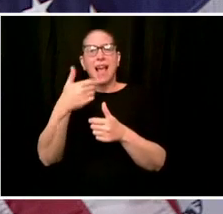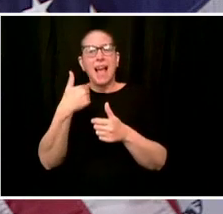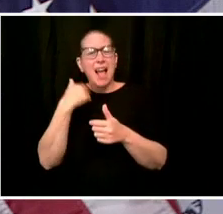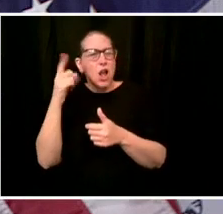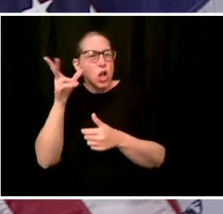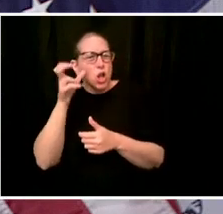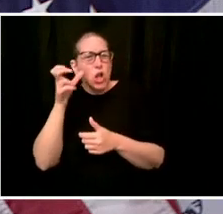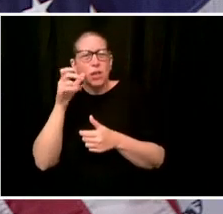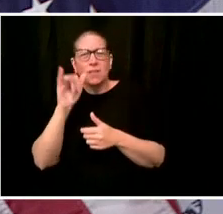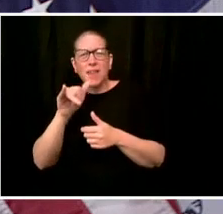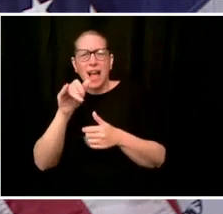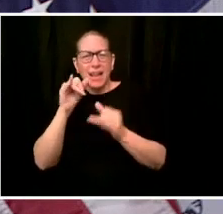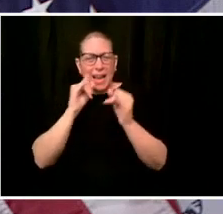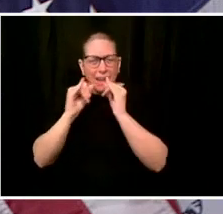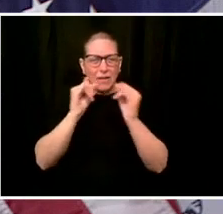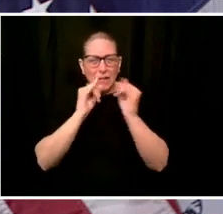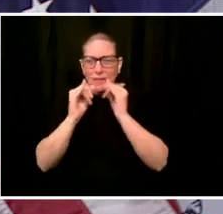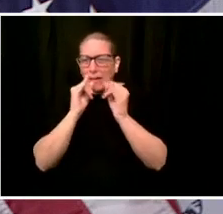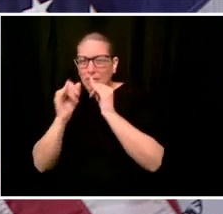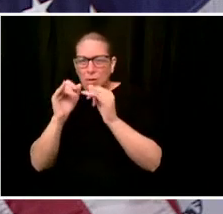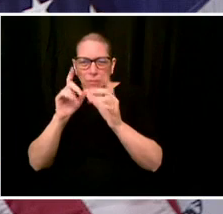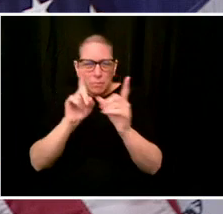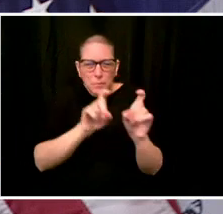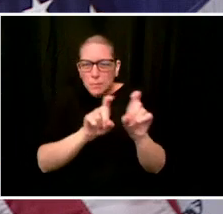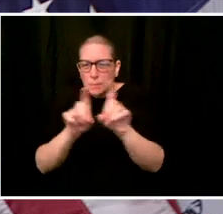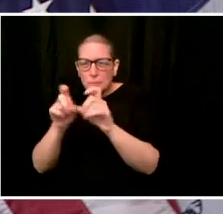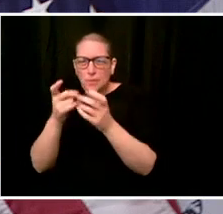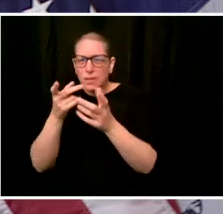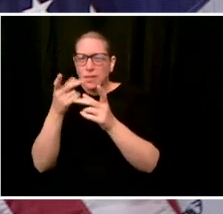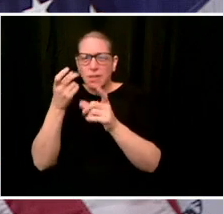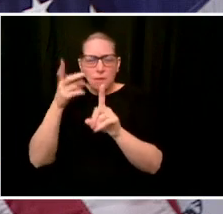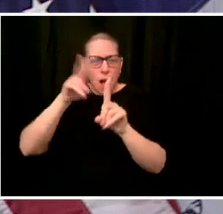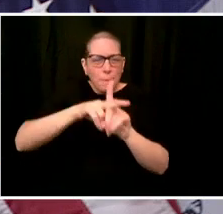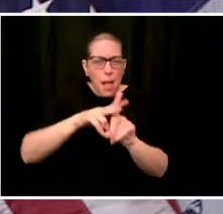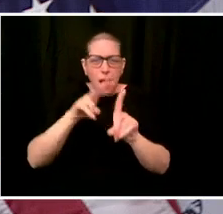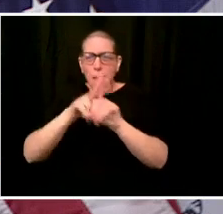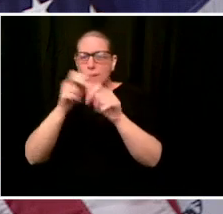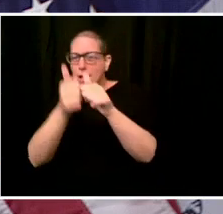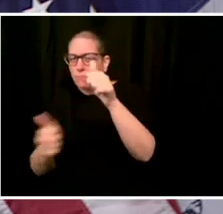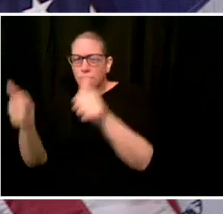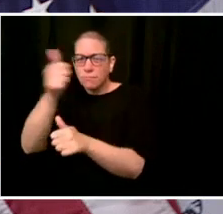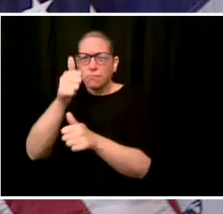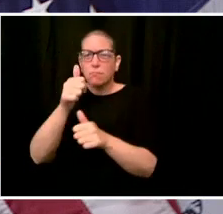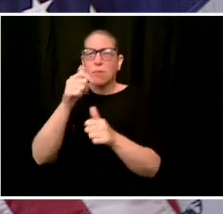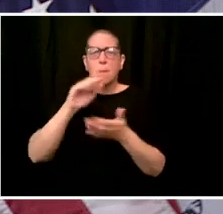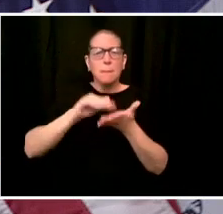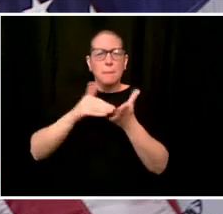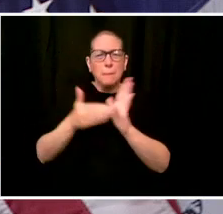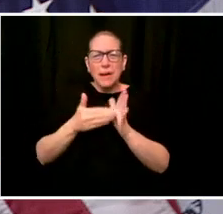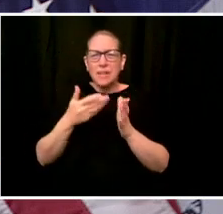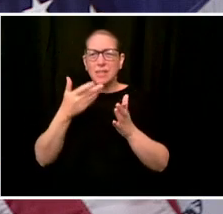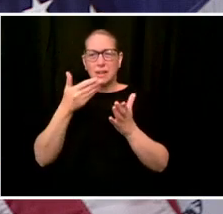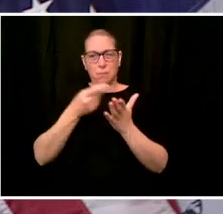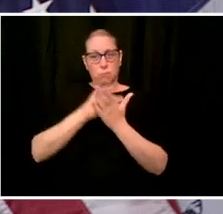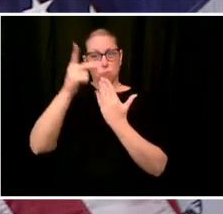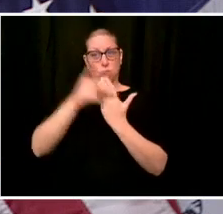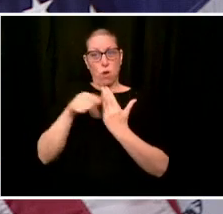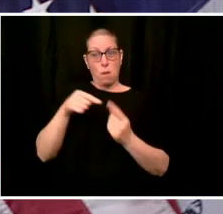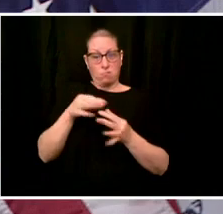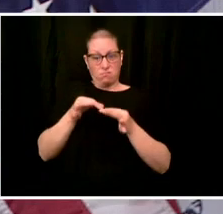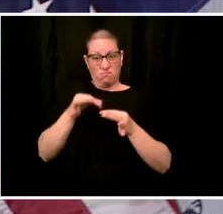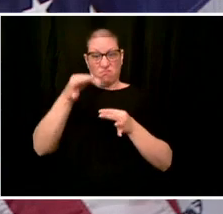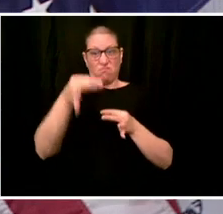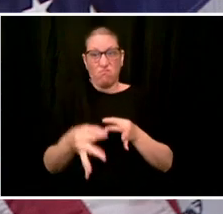So just wanted to ask if that makes you feel any regret over taking responsibility for tracing away from the health